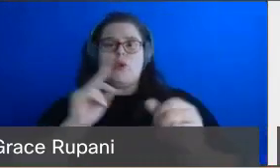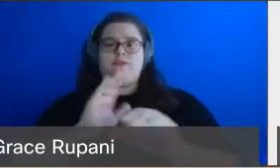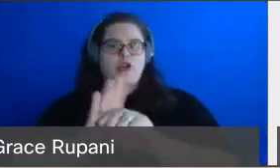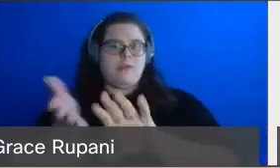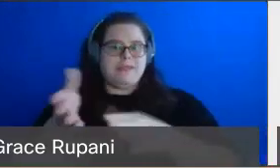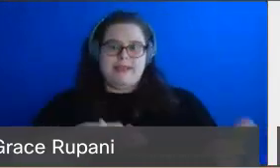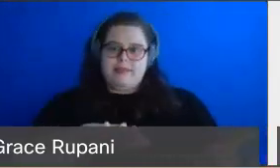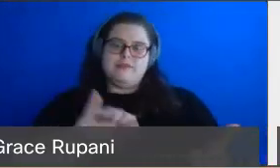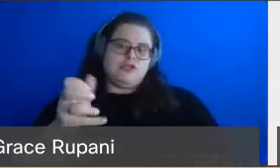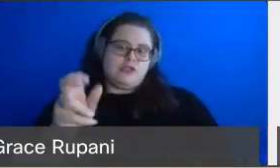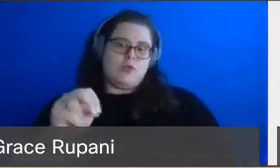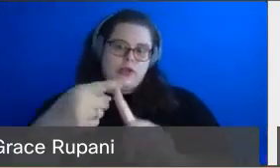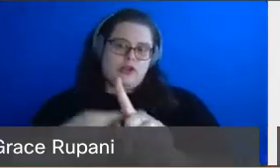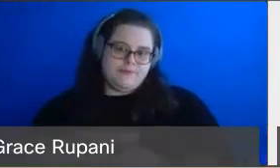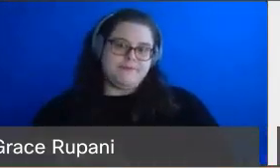January.